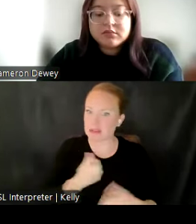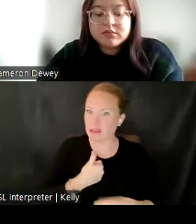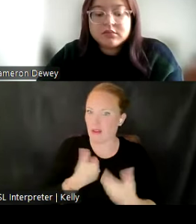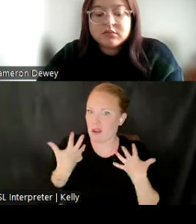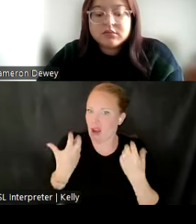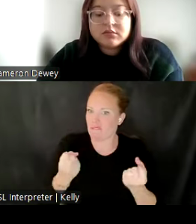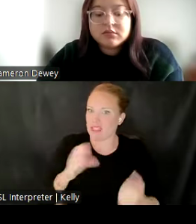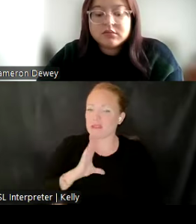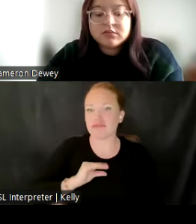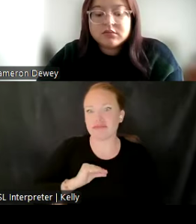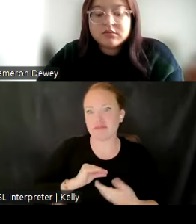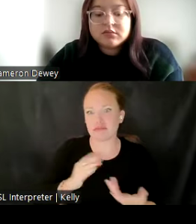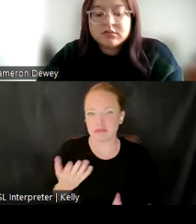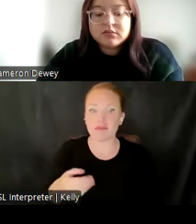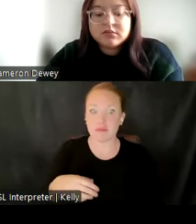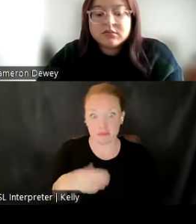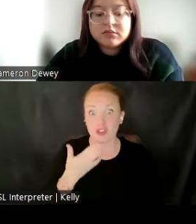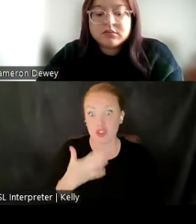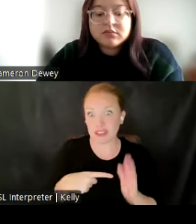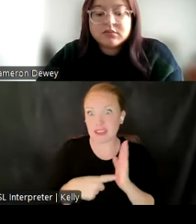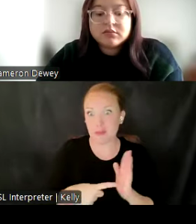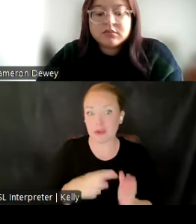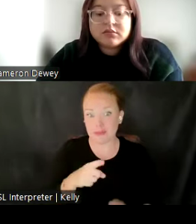You guys are listing great examples.